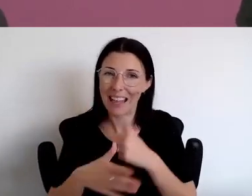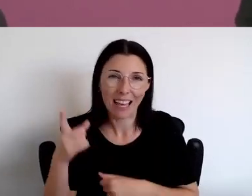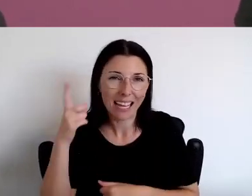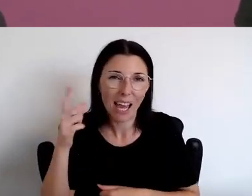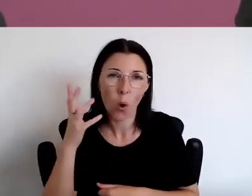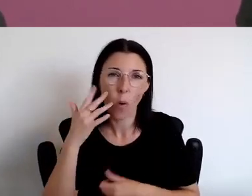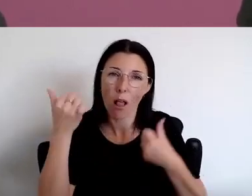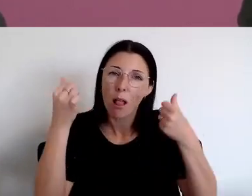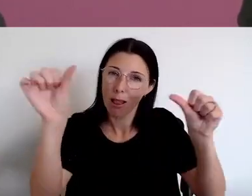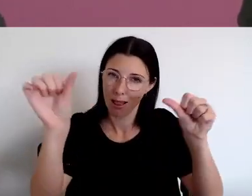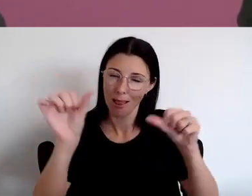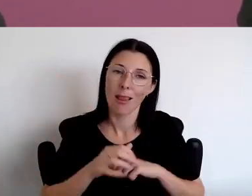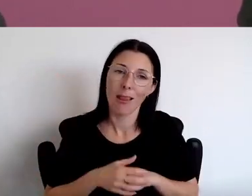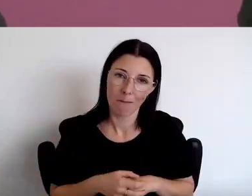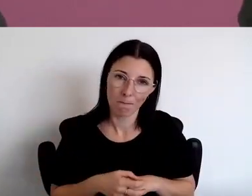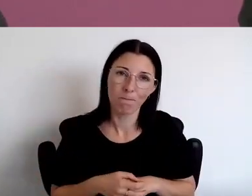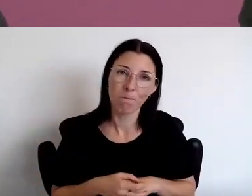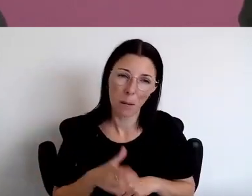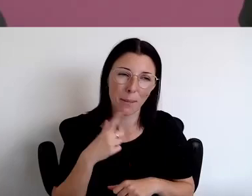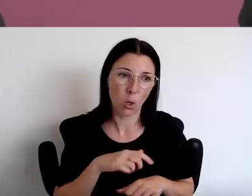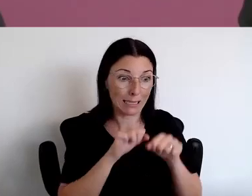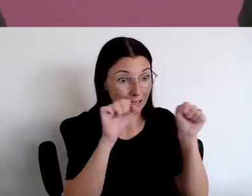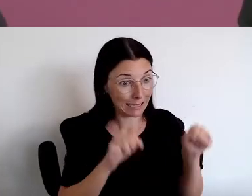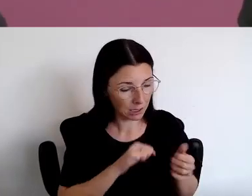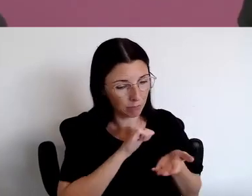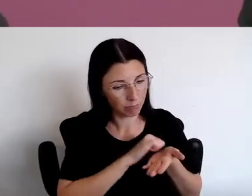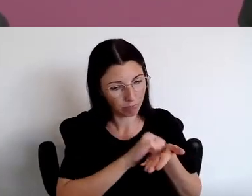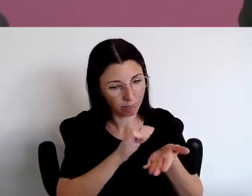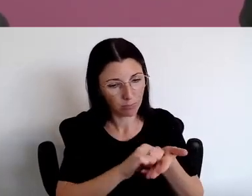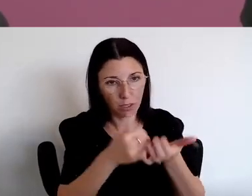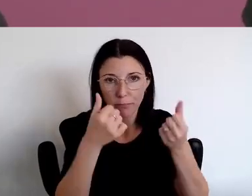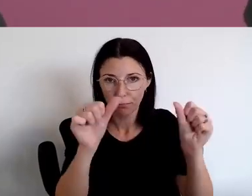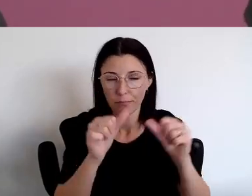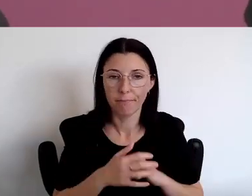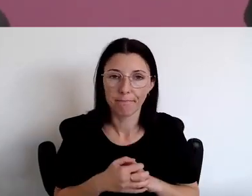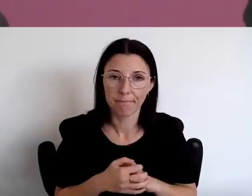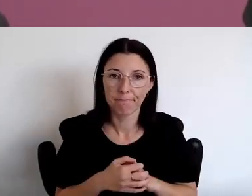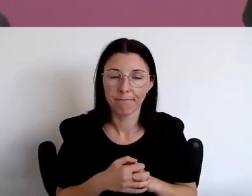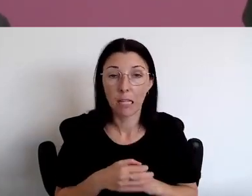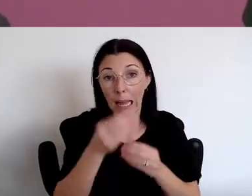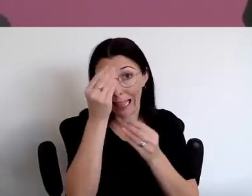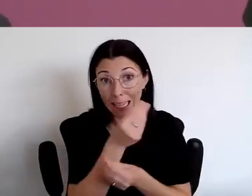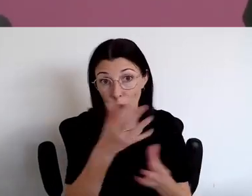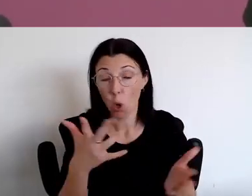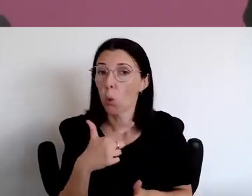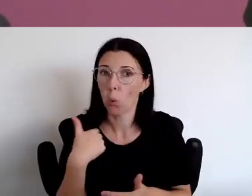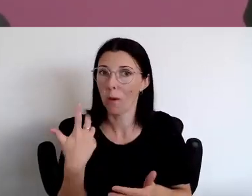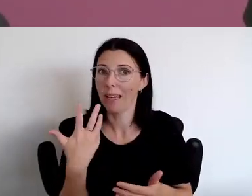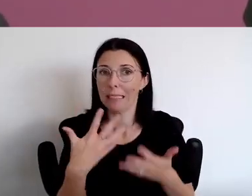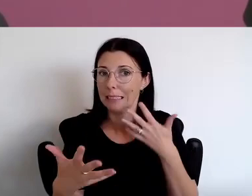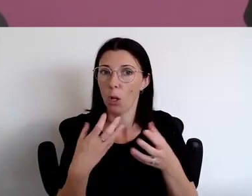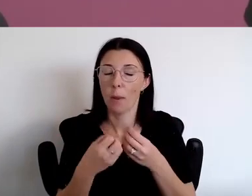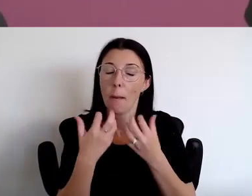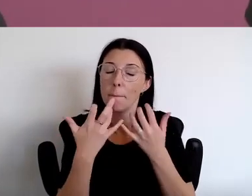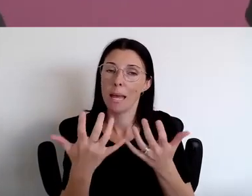working. And I can assure people that are watching this that we deal with many, many public interest disclosures